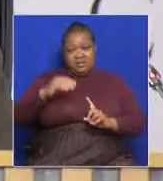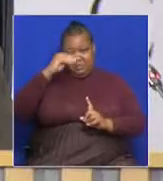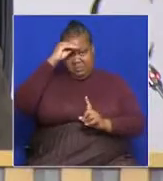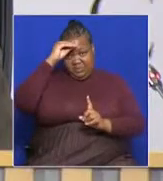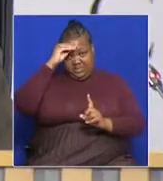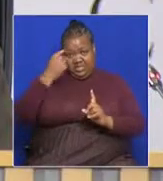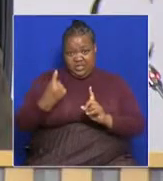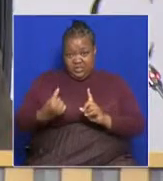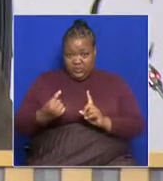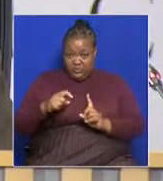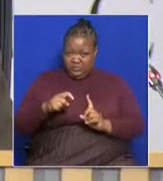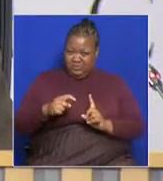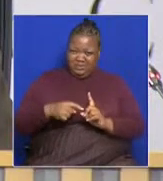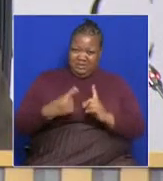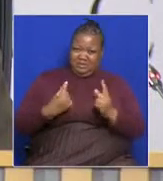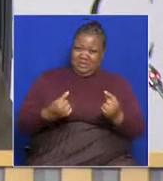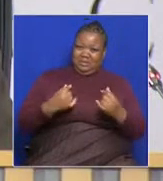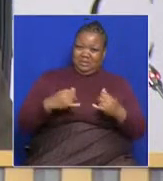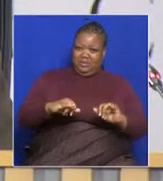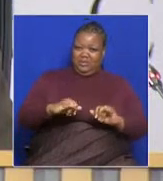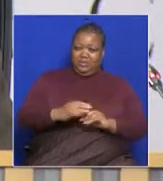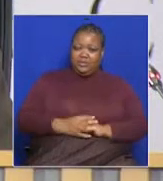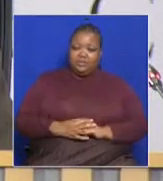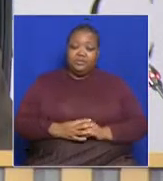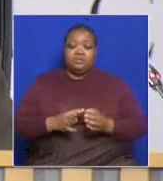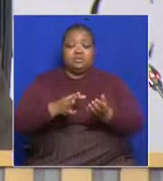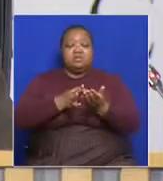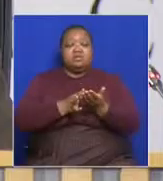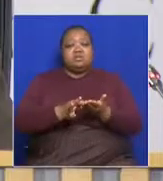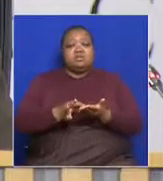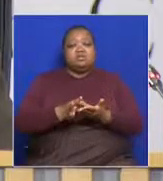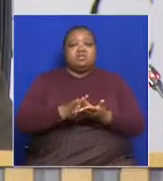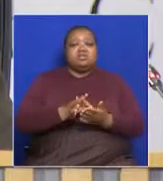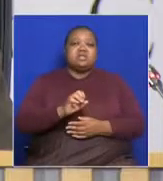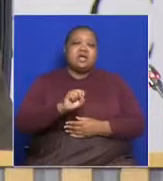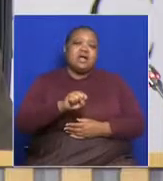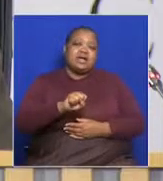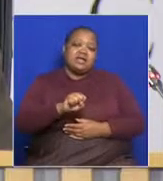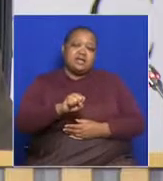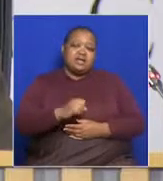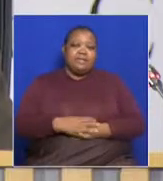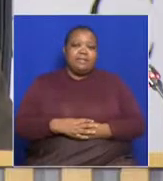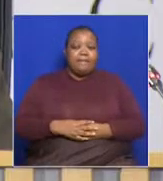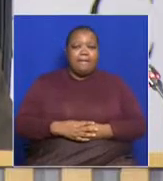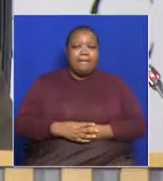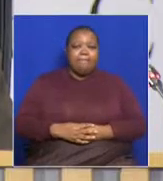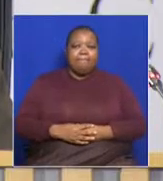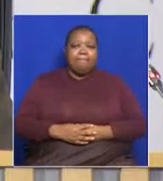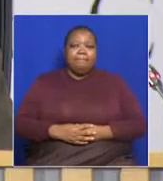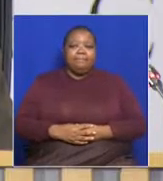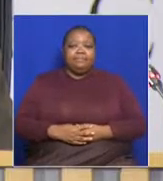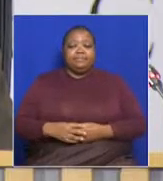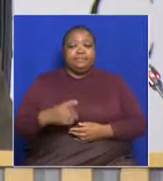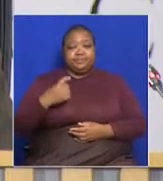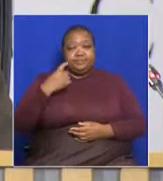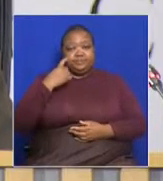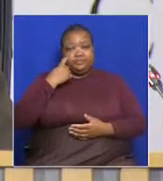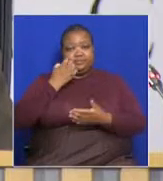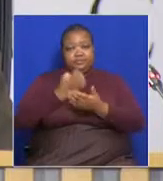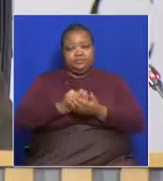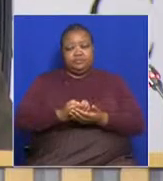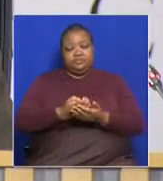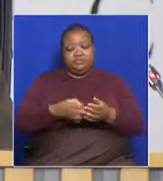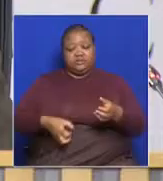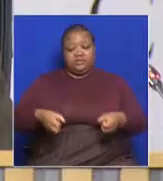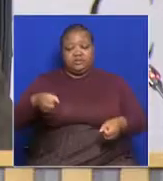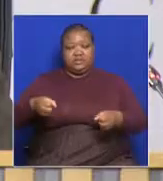I would say with regards to the samples, Commissioner, I will agree with you. The exhibit bags was not really an instruction. It's a norm. You